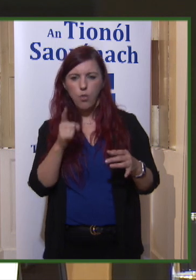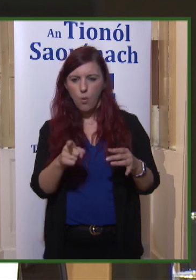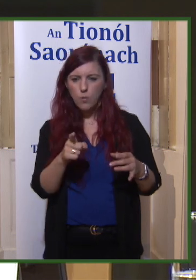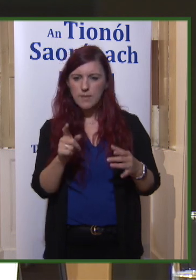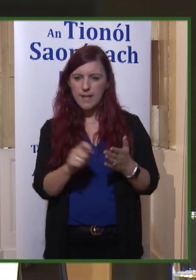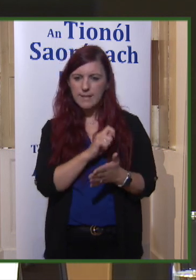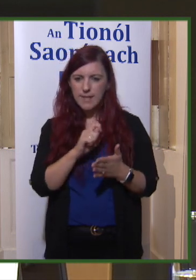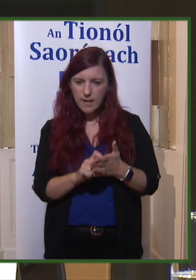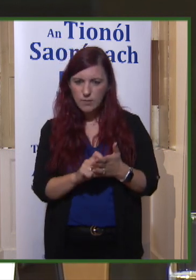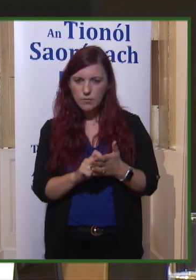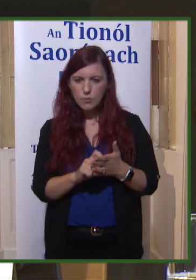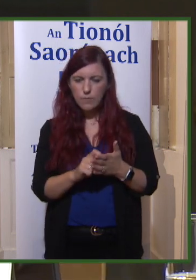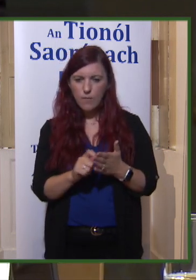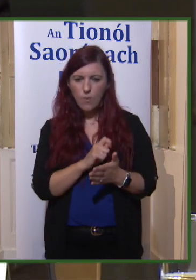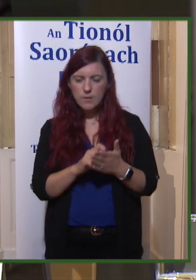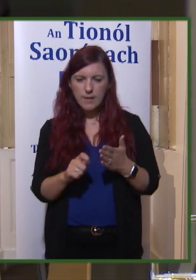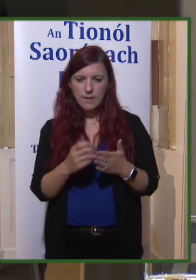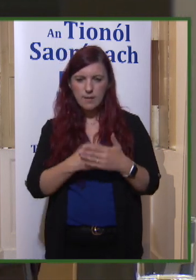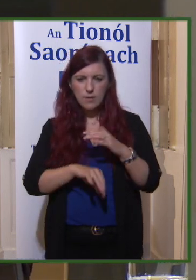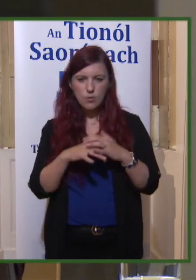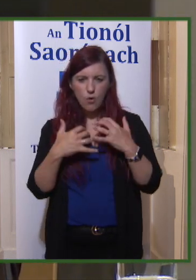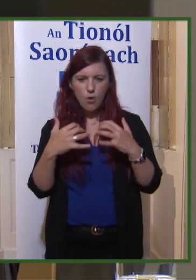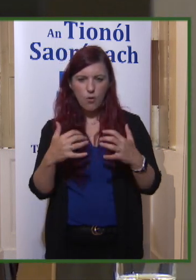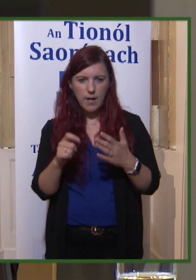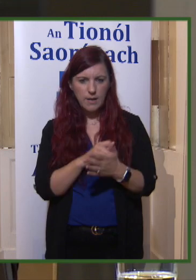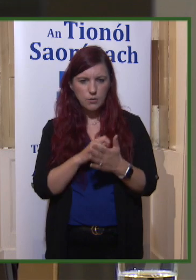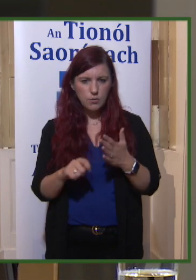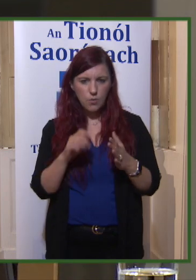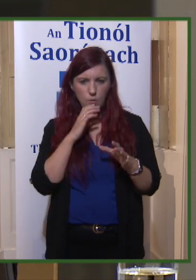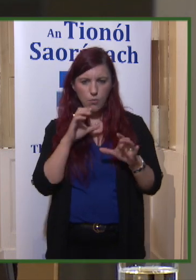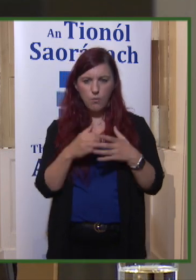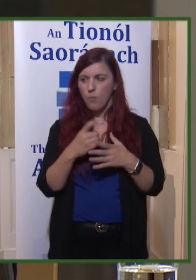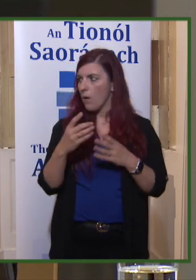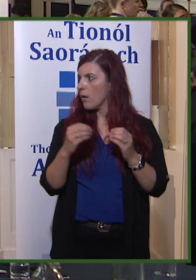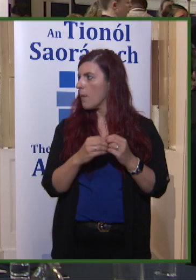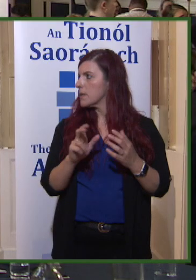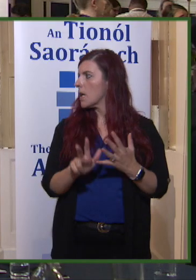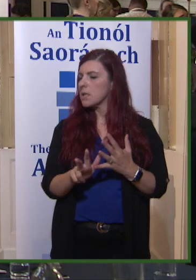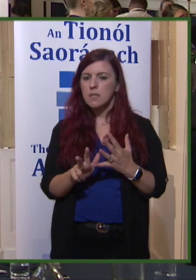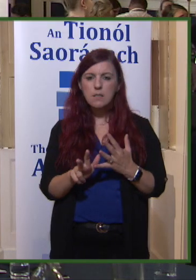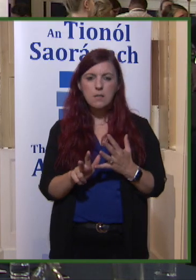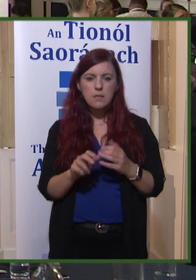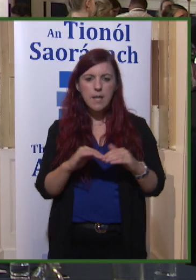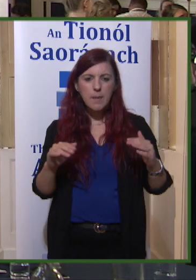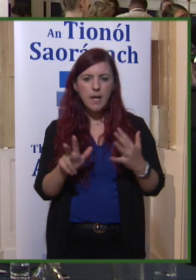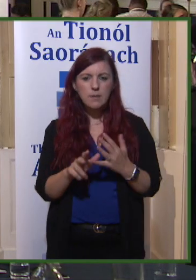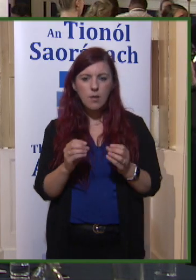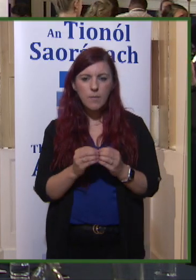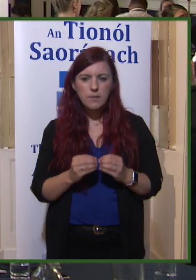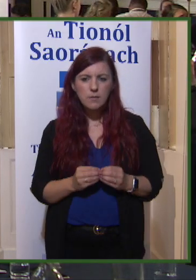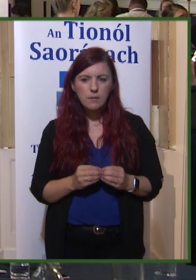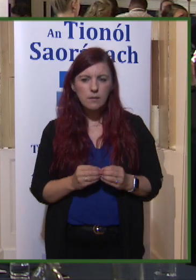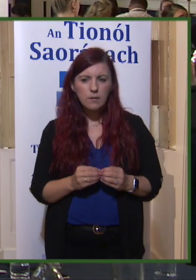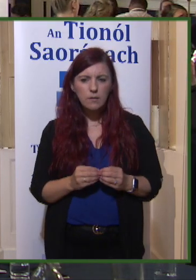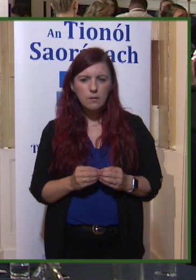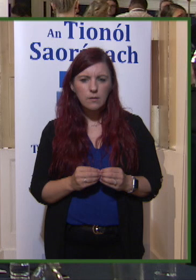Dáil elections. We have one question from our comment from table 8. Yeah, sorry, it was just in relation to ballot paper 1.